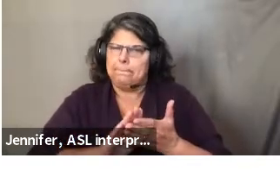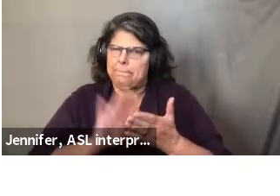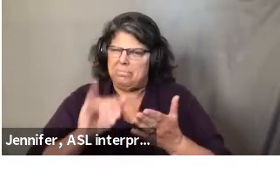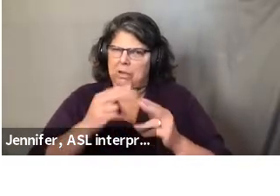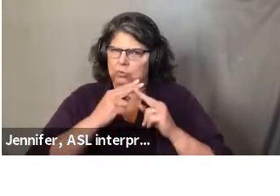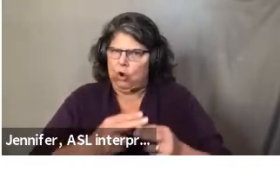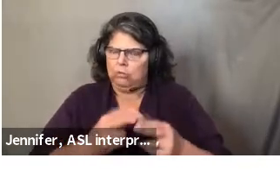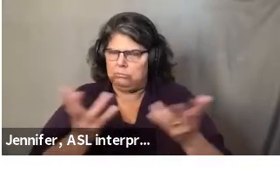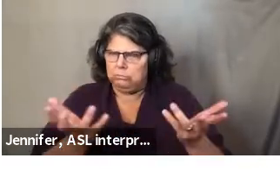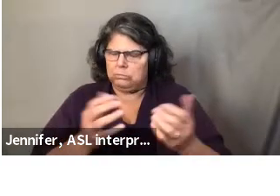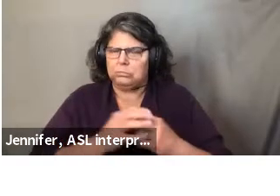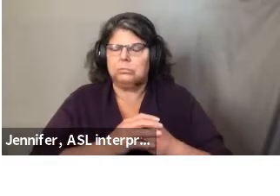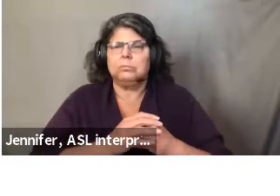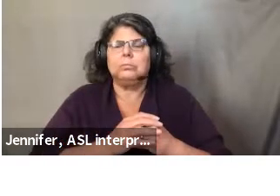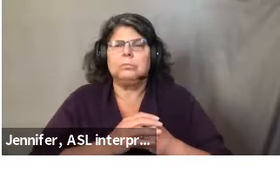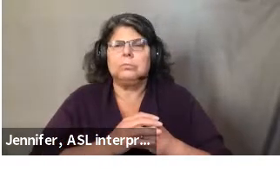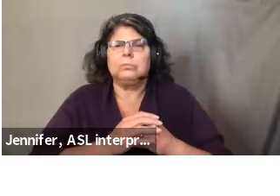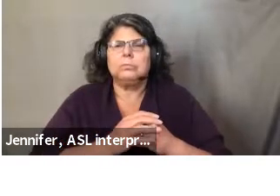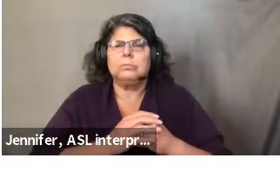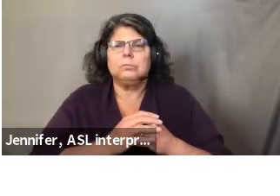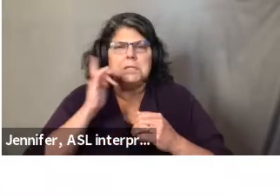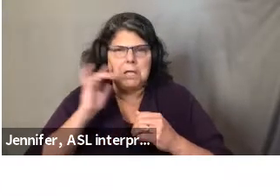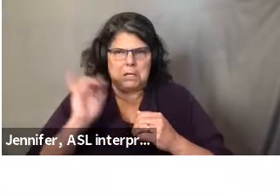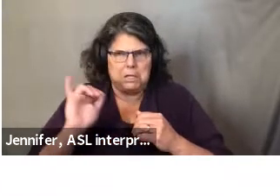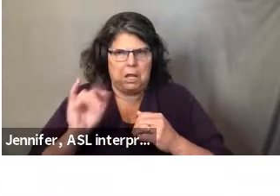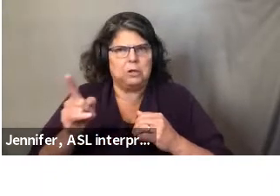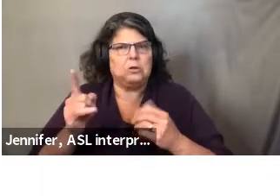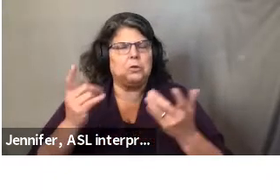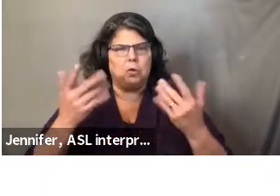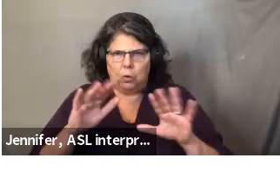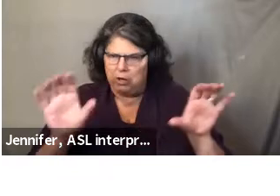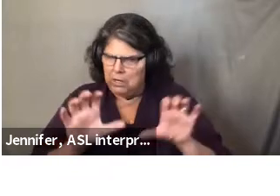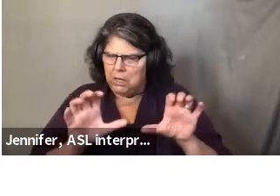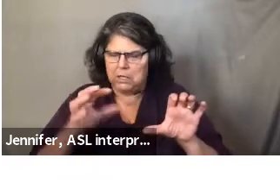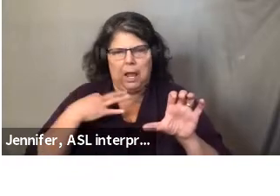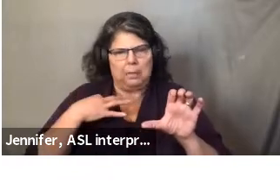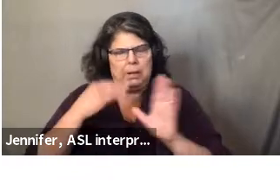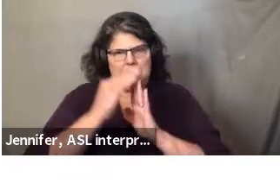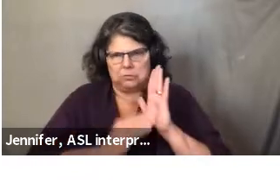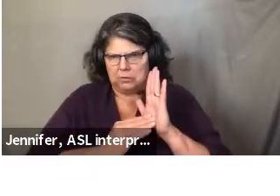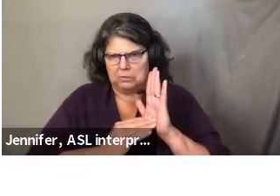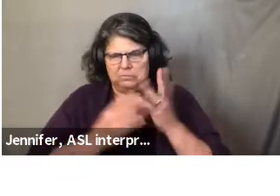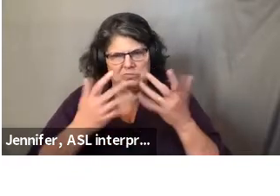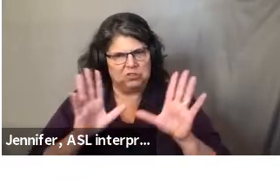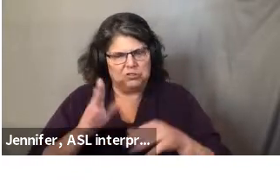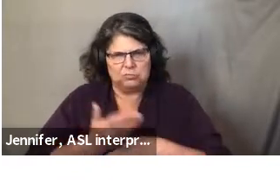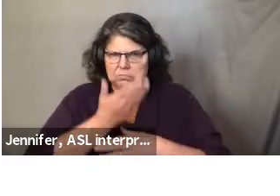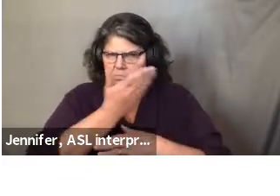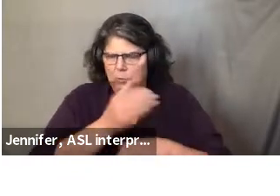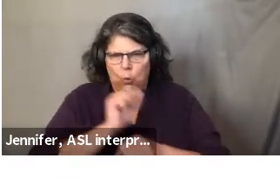I think it sounds as though you've already done the application. You've probably turned in the work